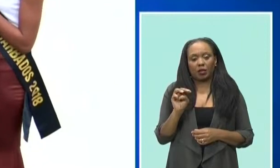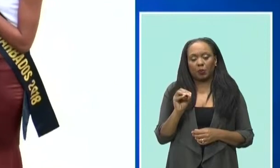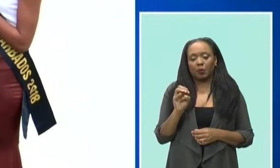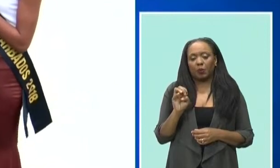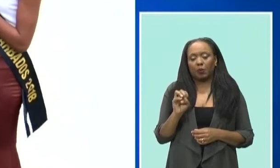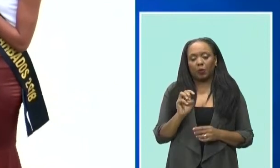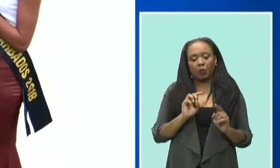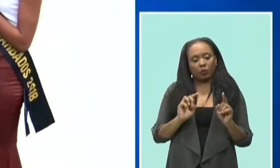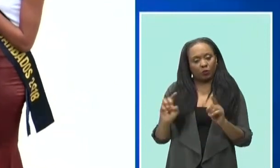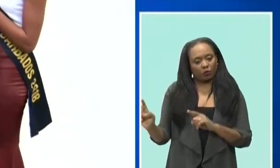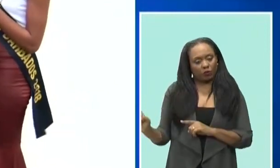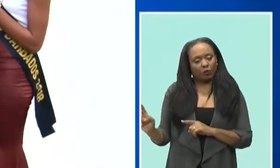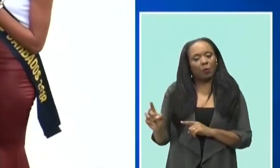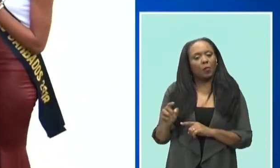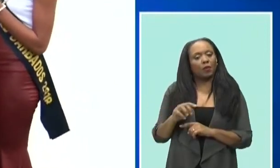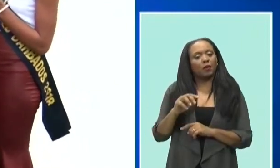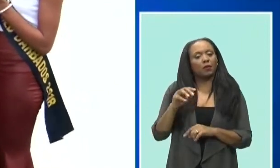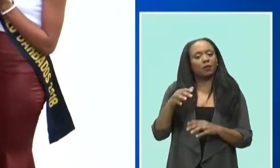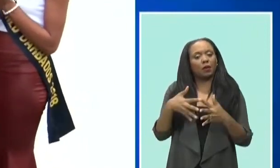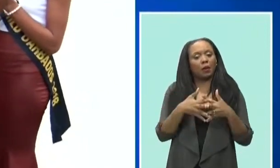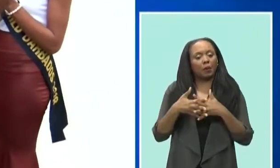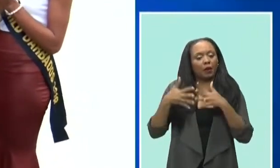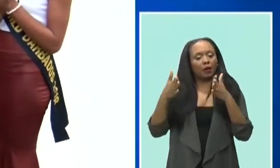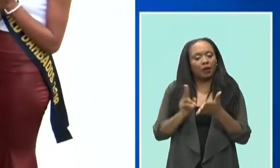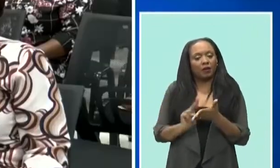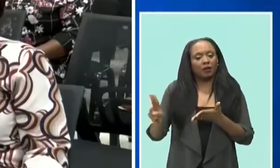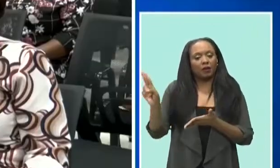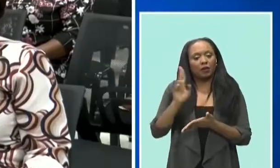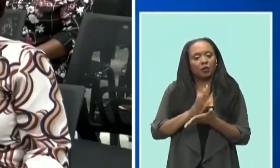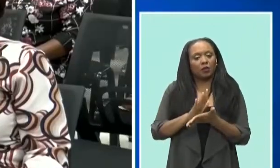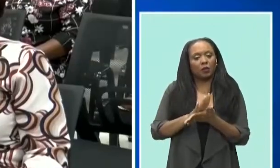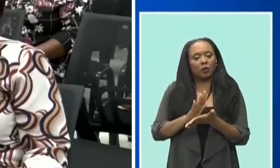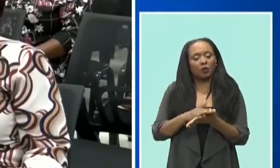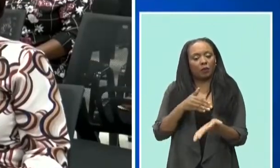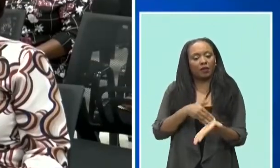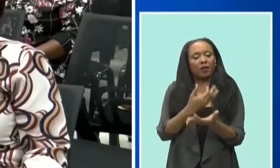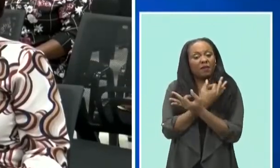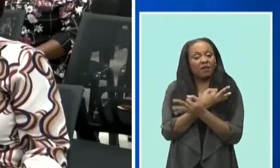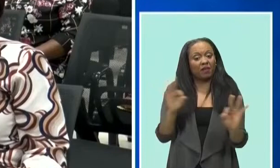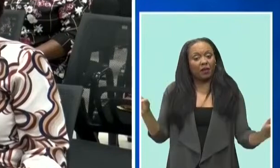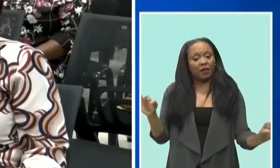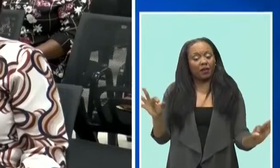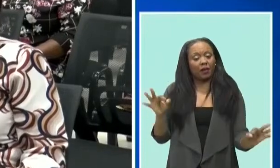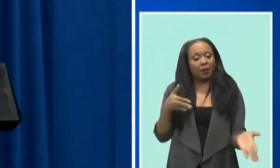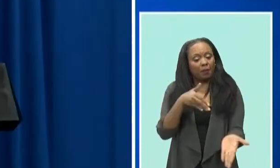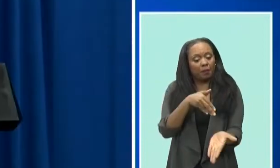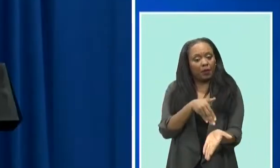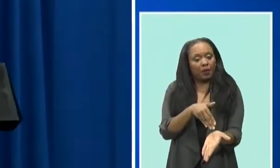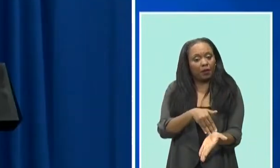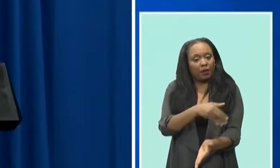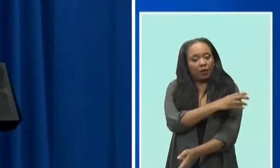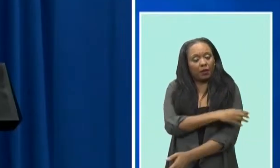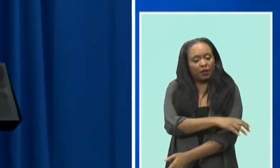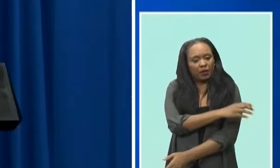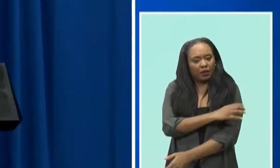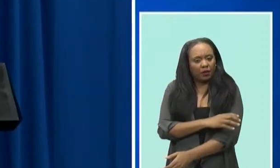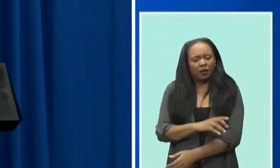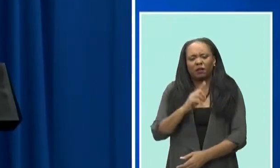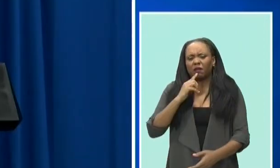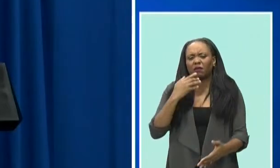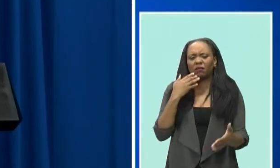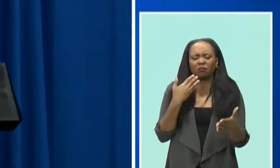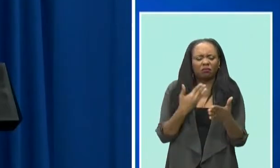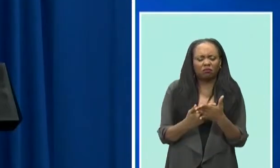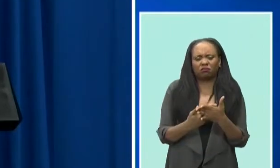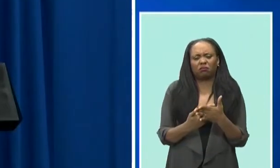American University of Barbados School of Medicine's free medical clinic. She says it's a welcome addition to the range of